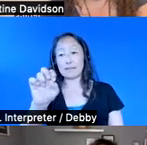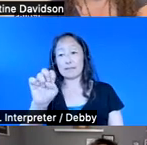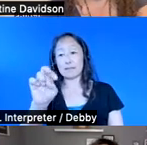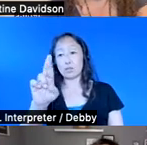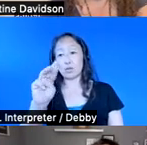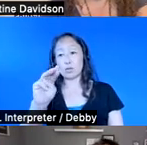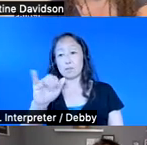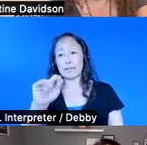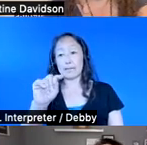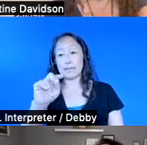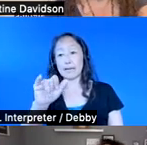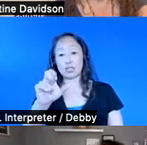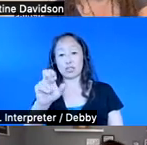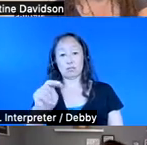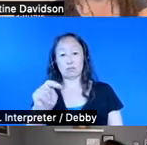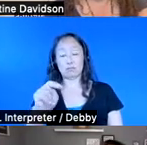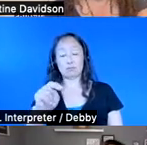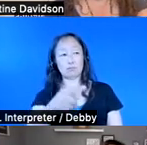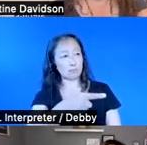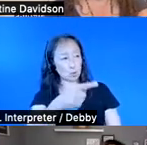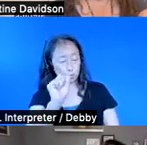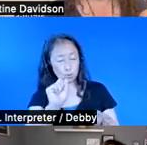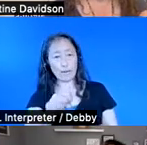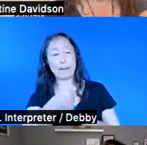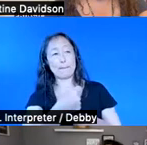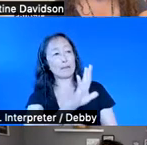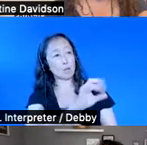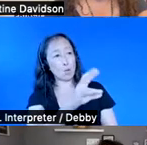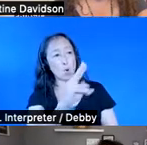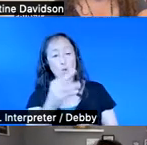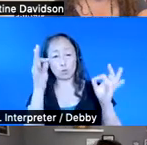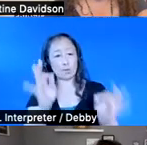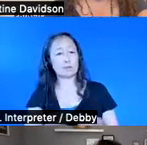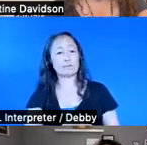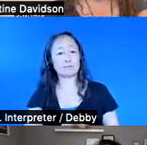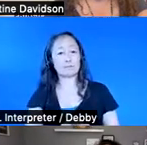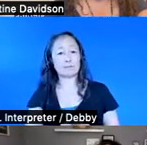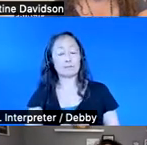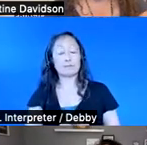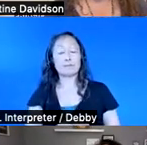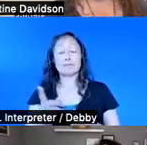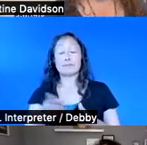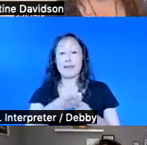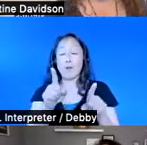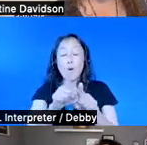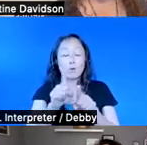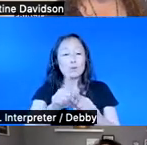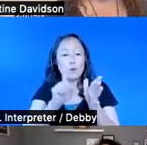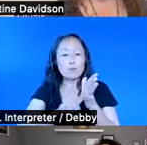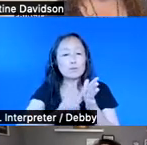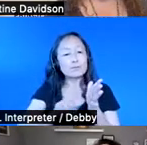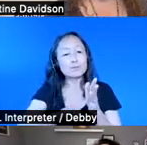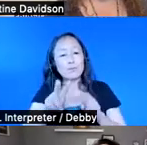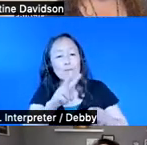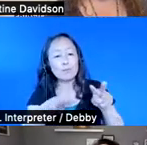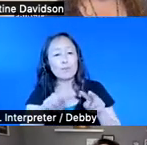choices. And then looking at relationships and to reestablish their humanness. I